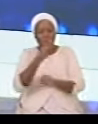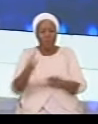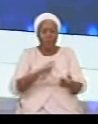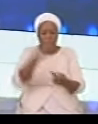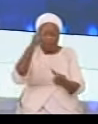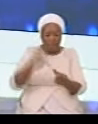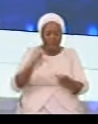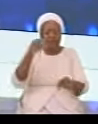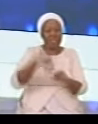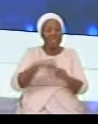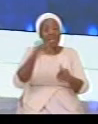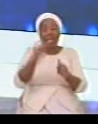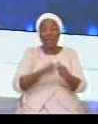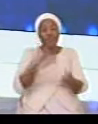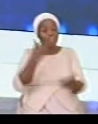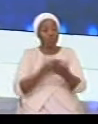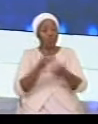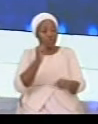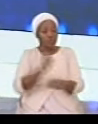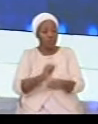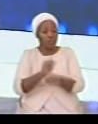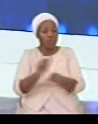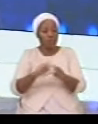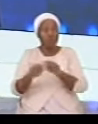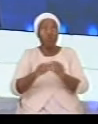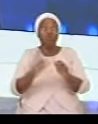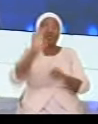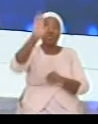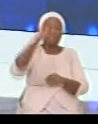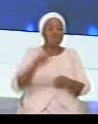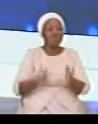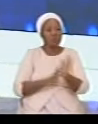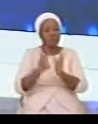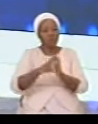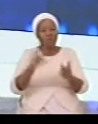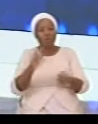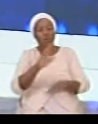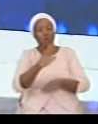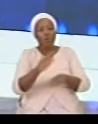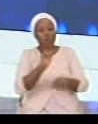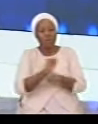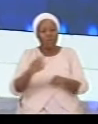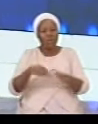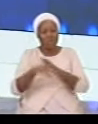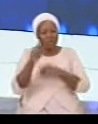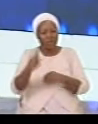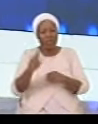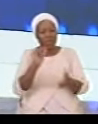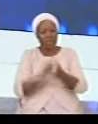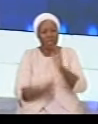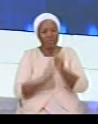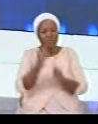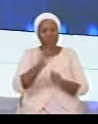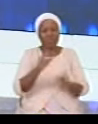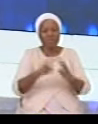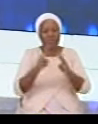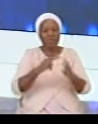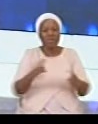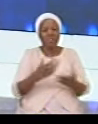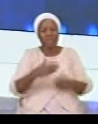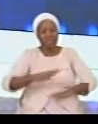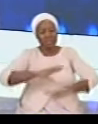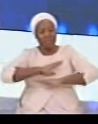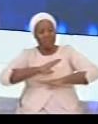in every good work to do his will, working in you that which is well-pleasing in